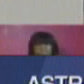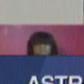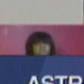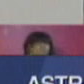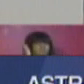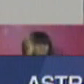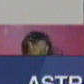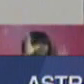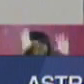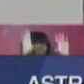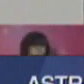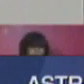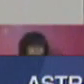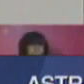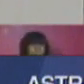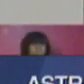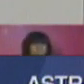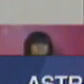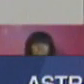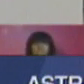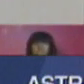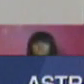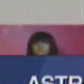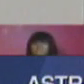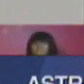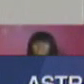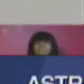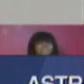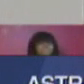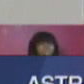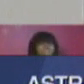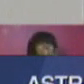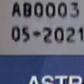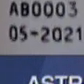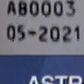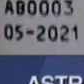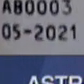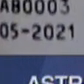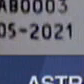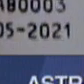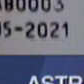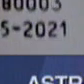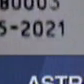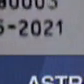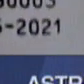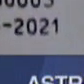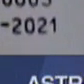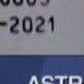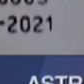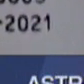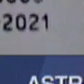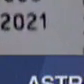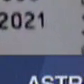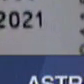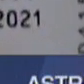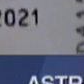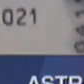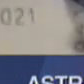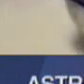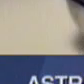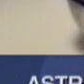under 2 to 3 weeks to get these out into arms. Mr. Deyalsingh added that the second